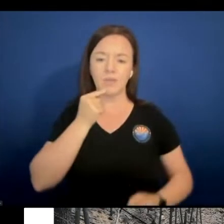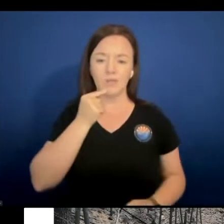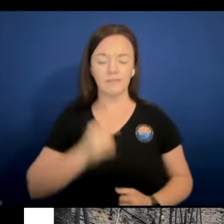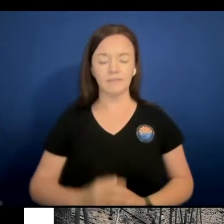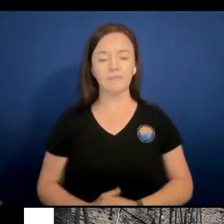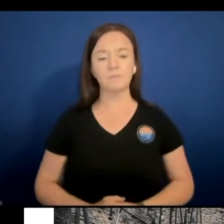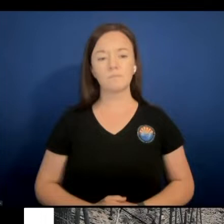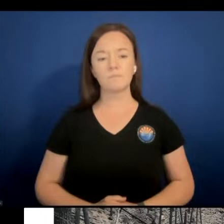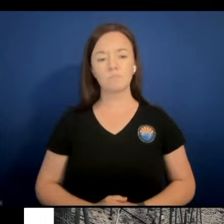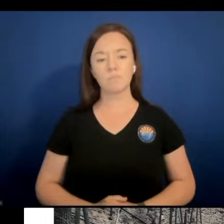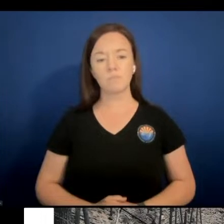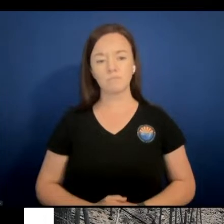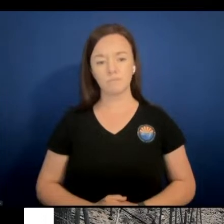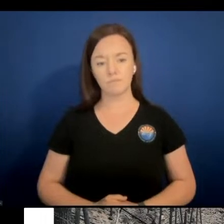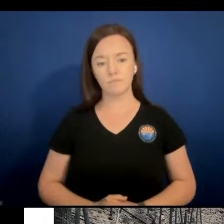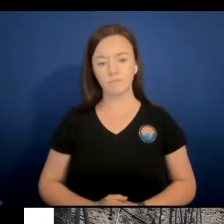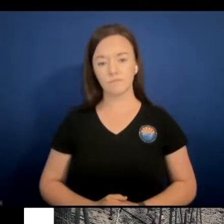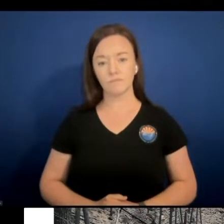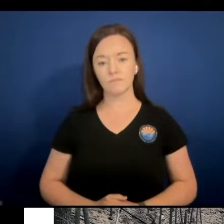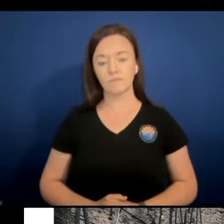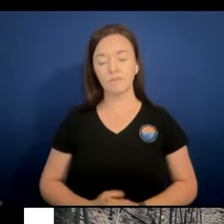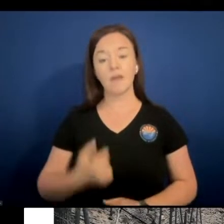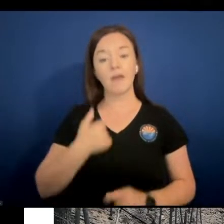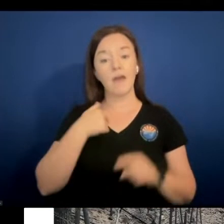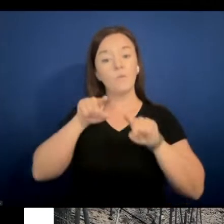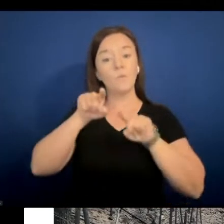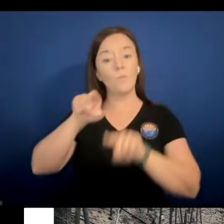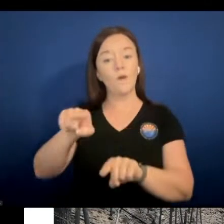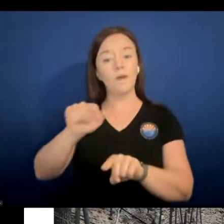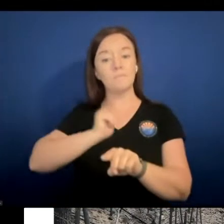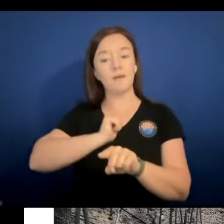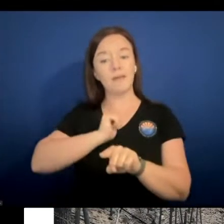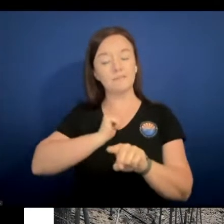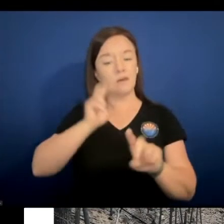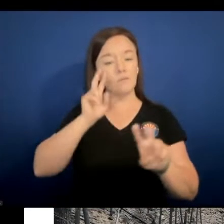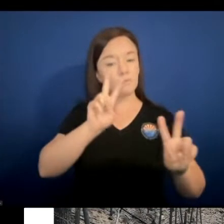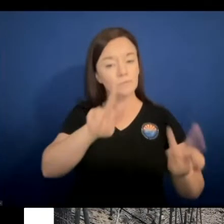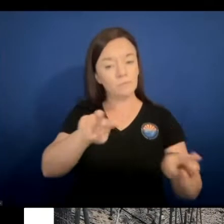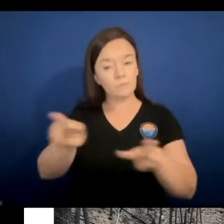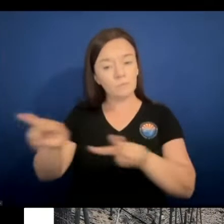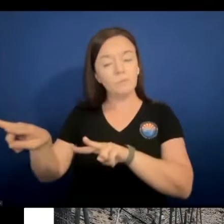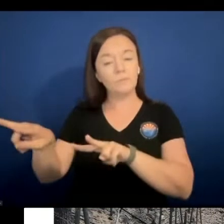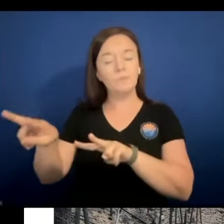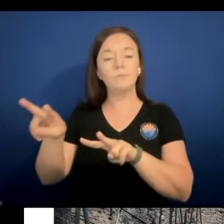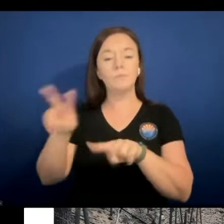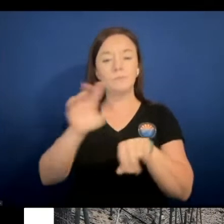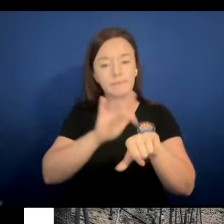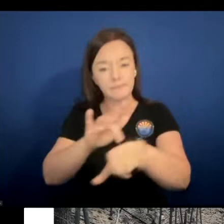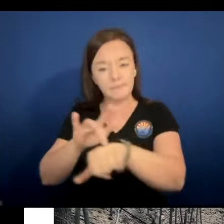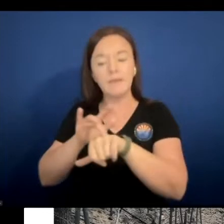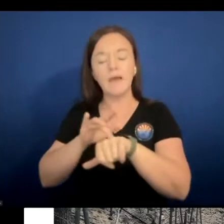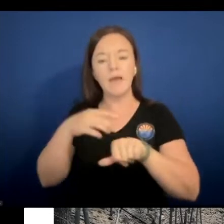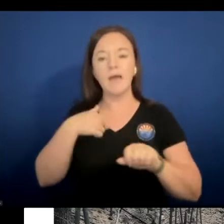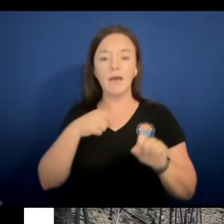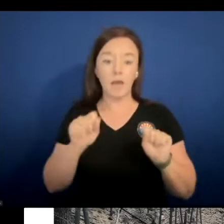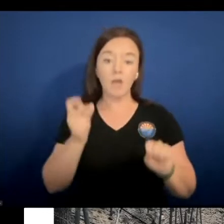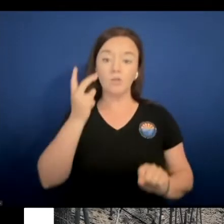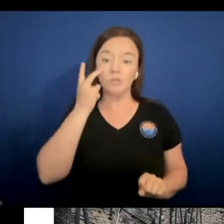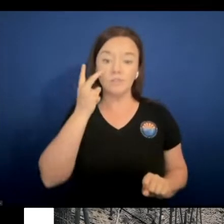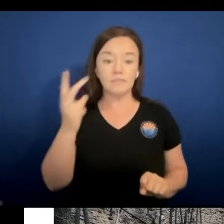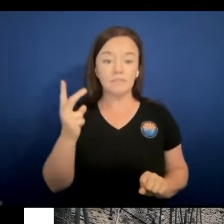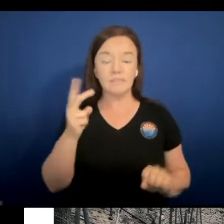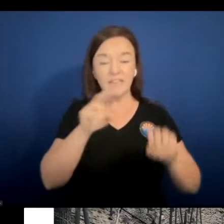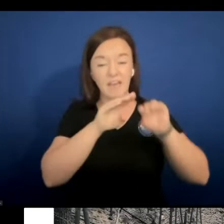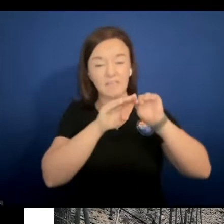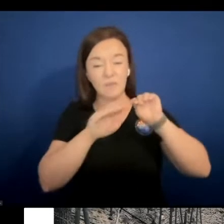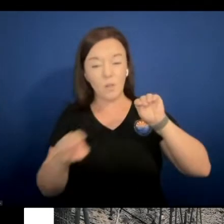slope, when I went out to do a preliminary site visit, I could see that we have such a